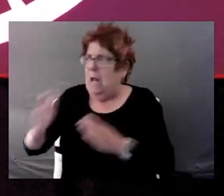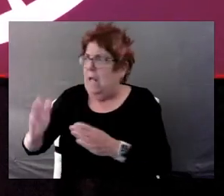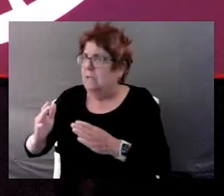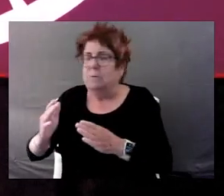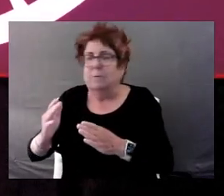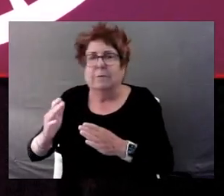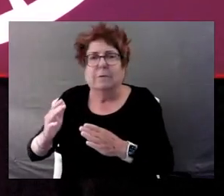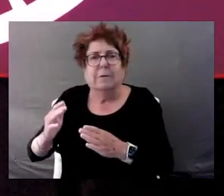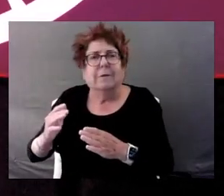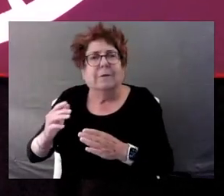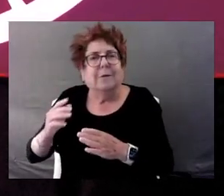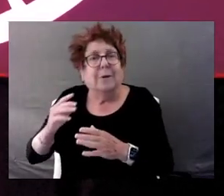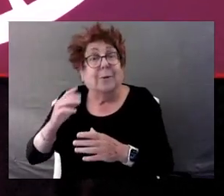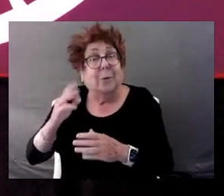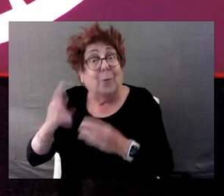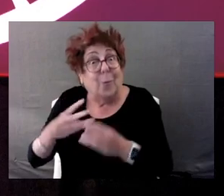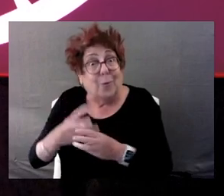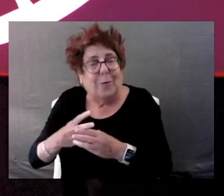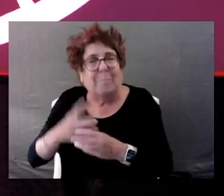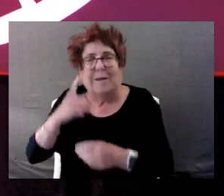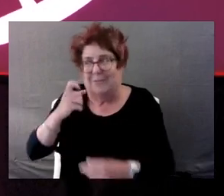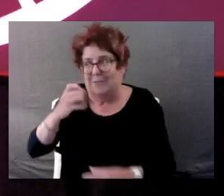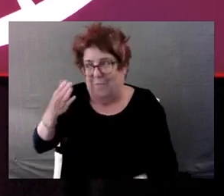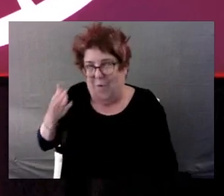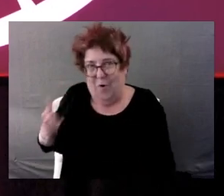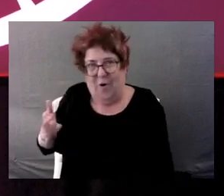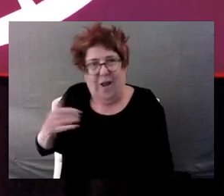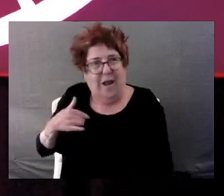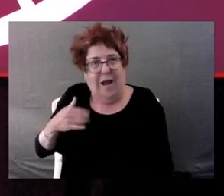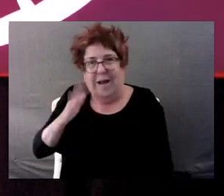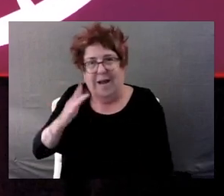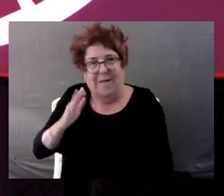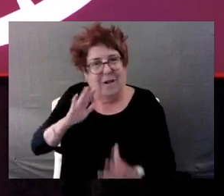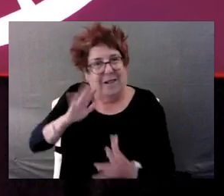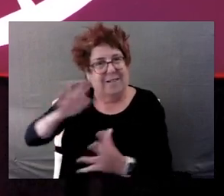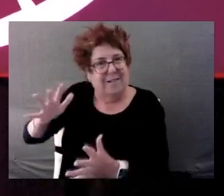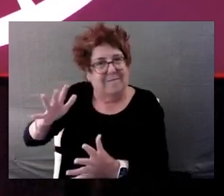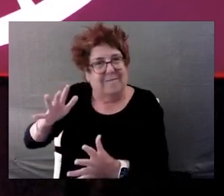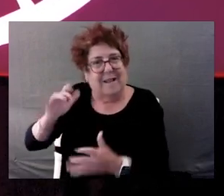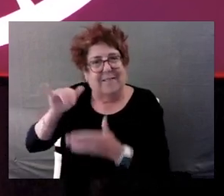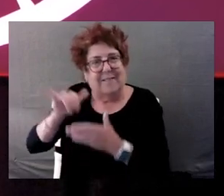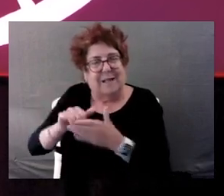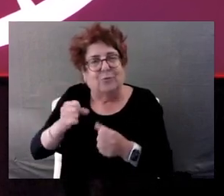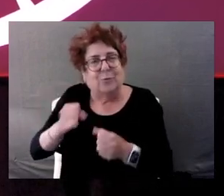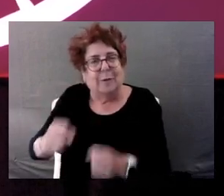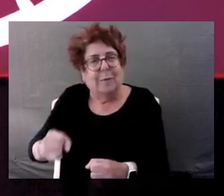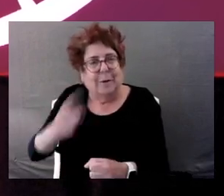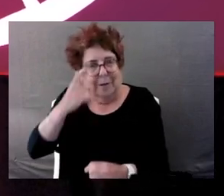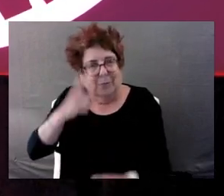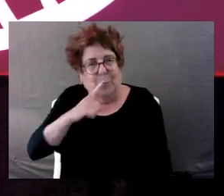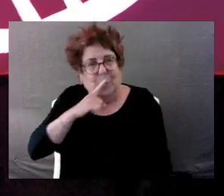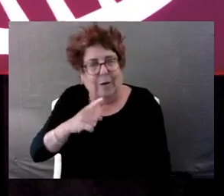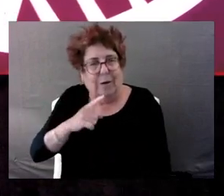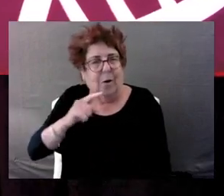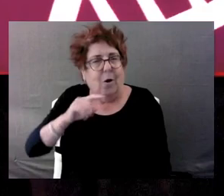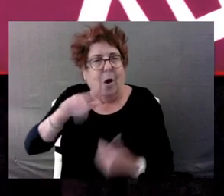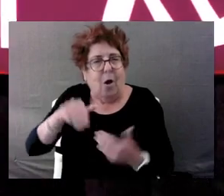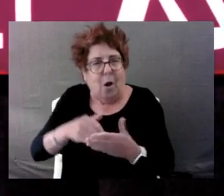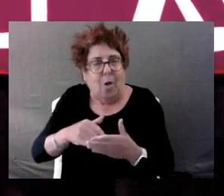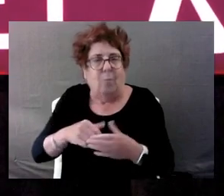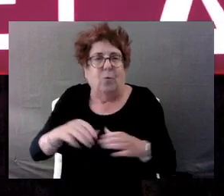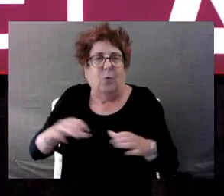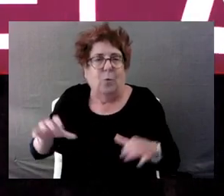Carolyn. And I never left that strategy because ultimately, all we're doing is we're connecting.